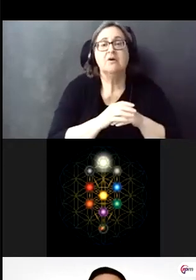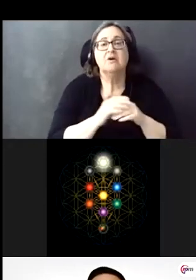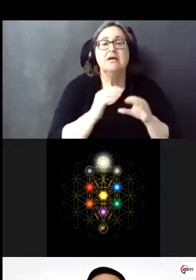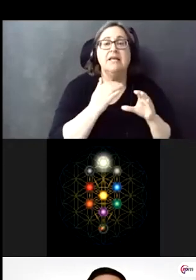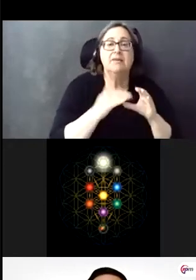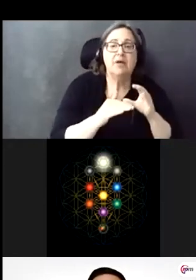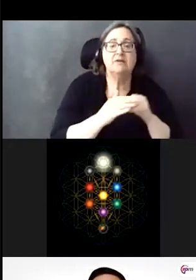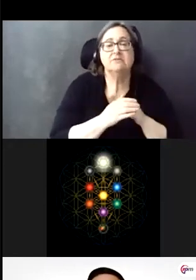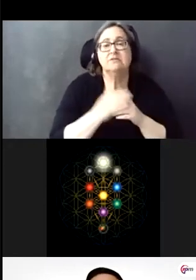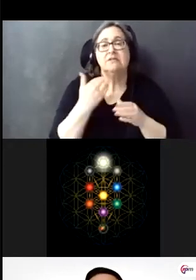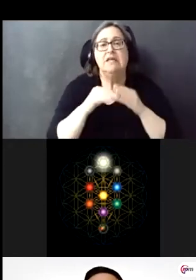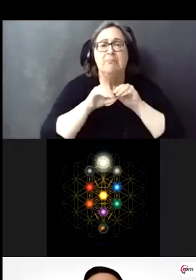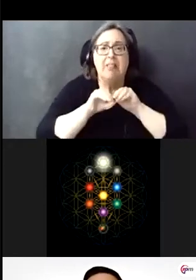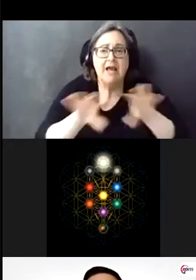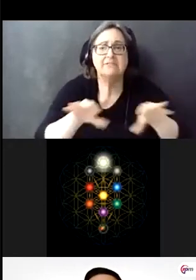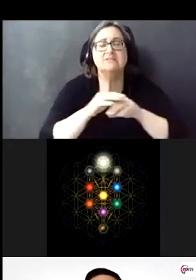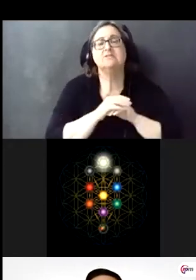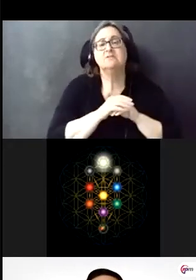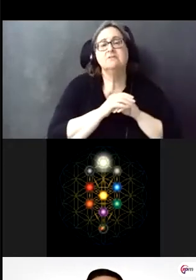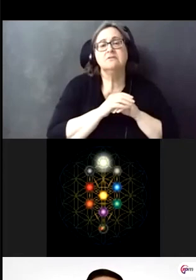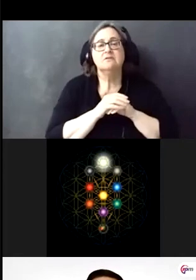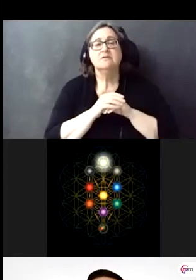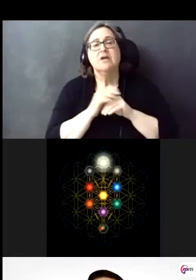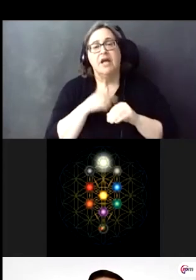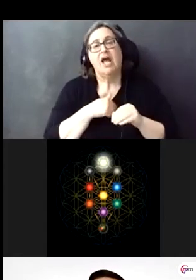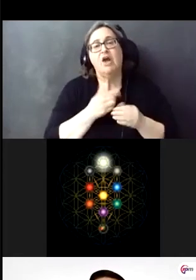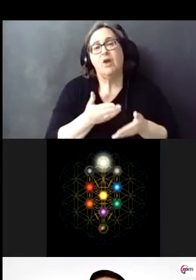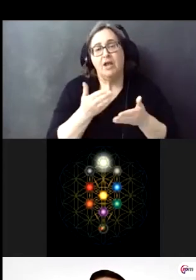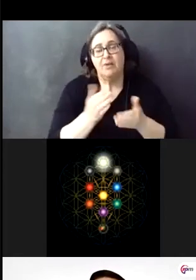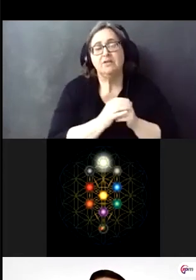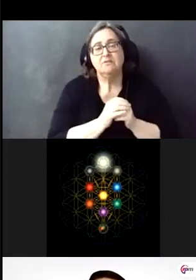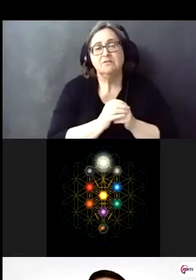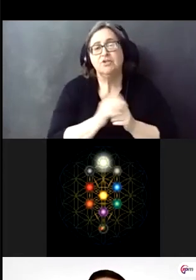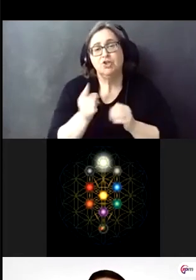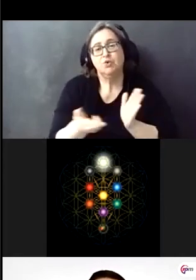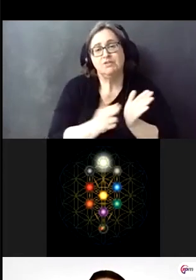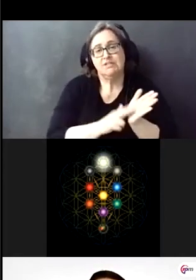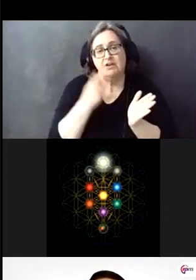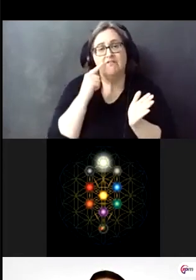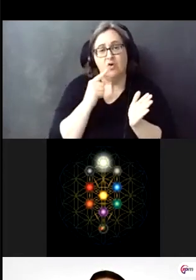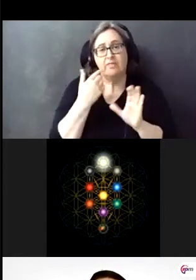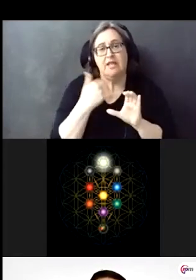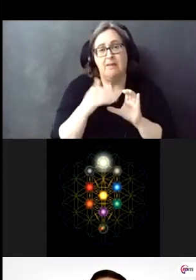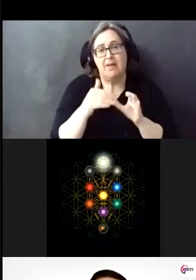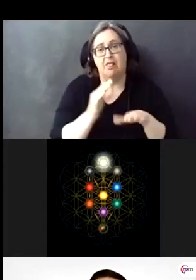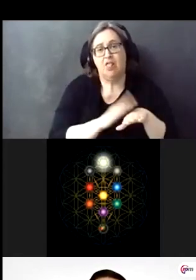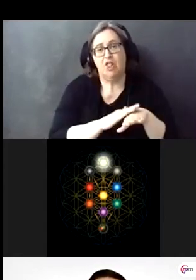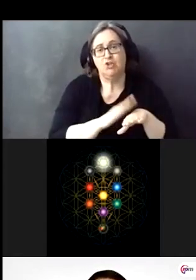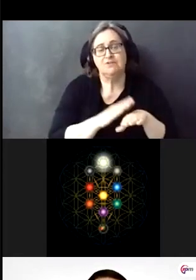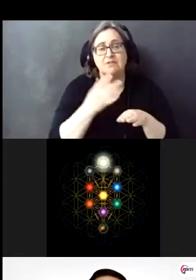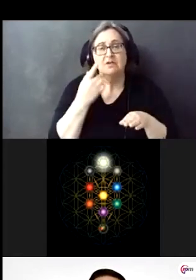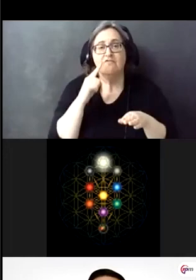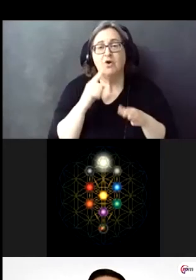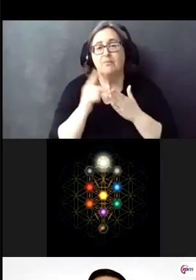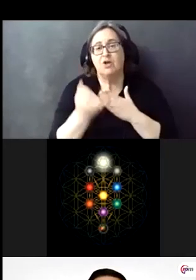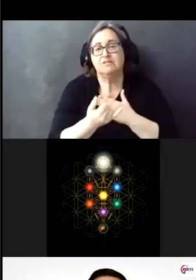email e-blasts. So I highly recommend that you sign up for the alerts for this